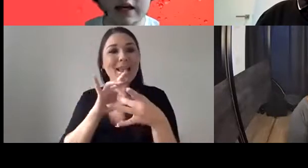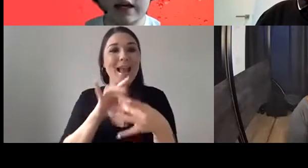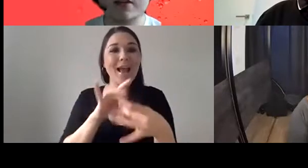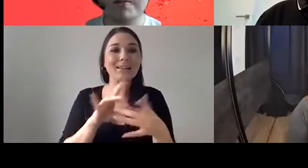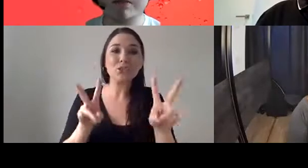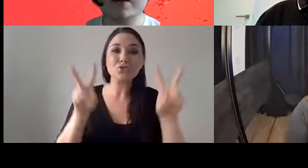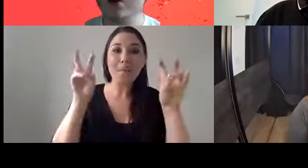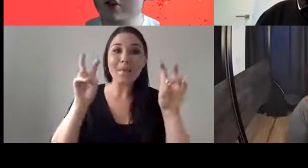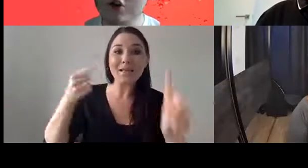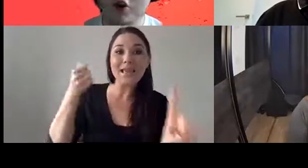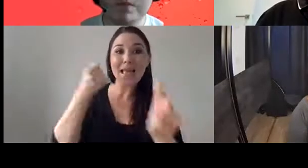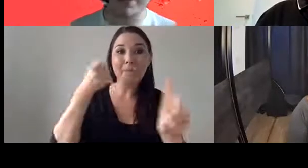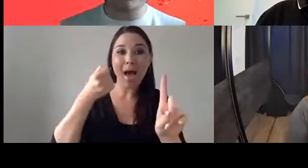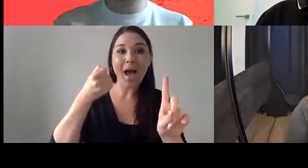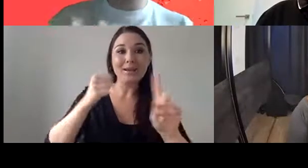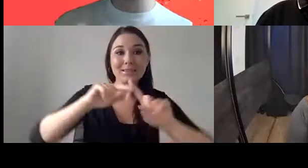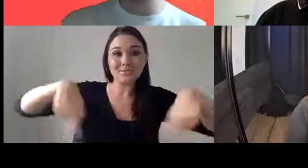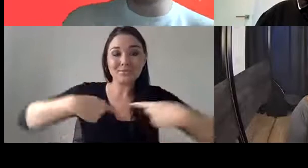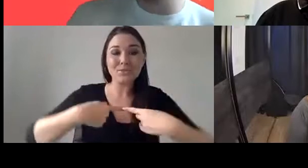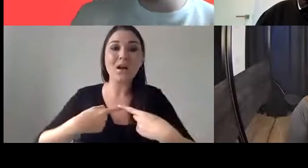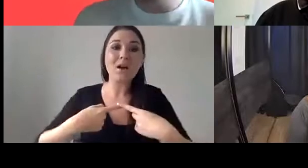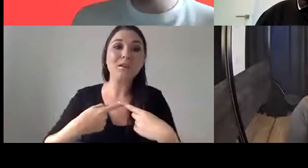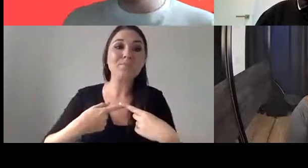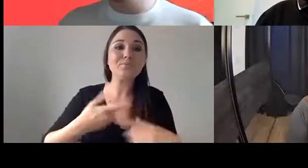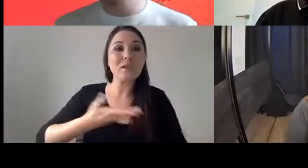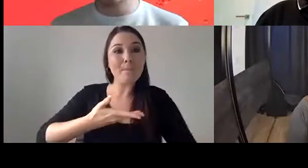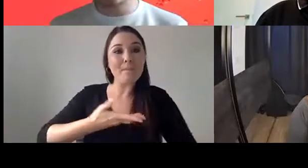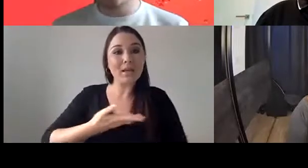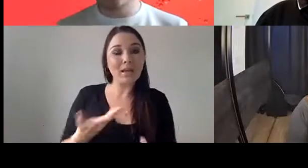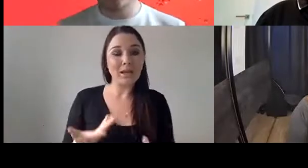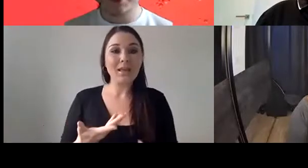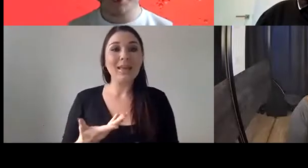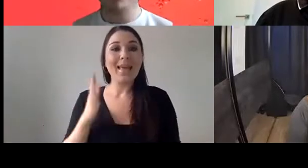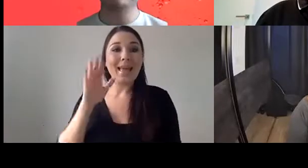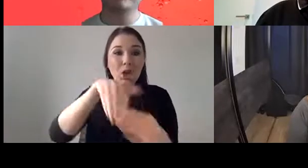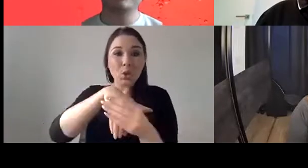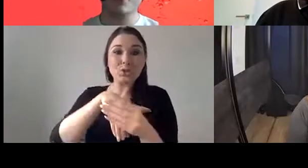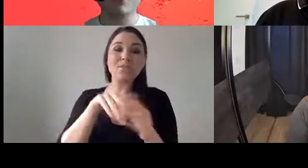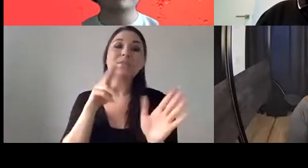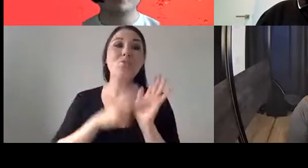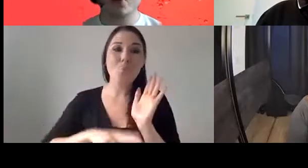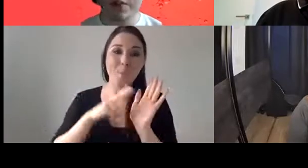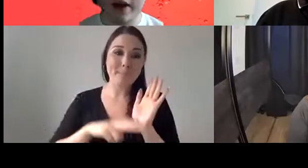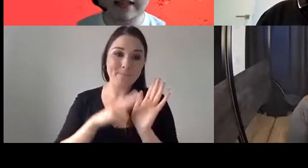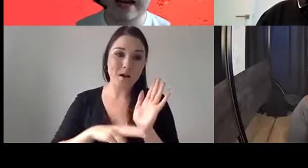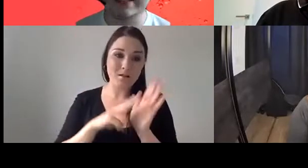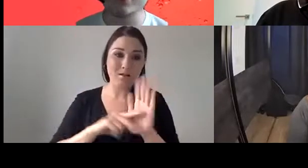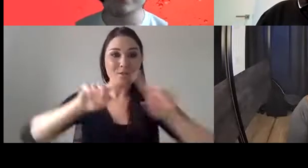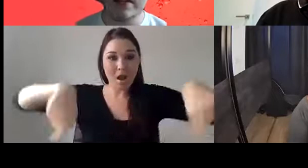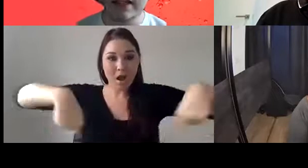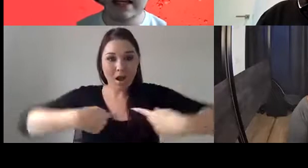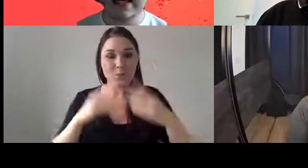industry. And so at Soda Social, inclusion is the norm and not the exception. So we focus on social impact